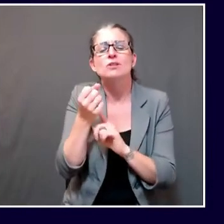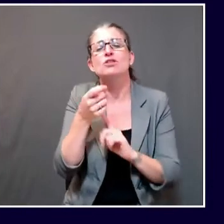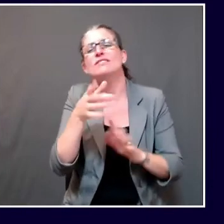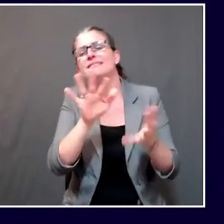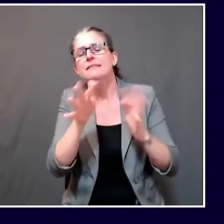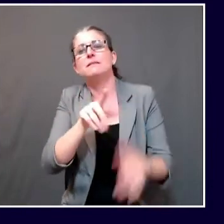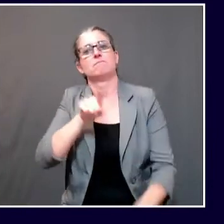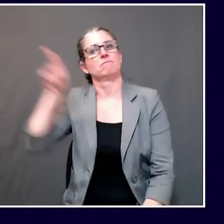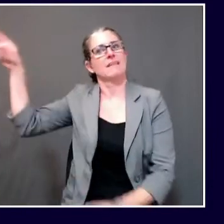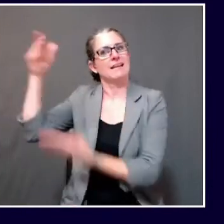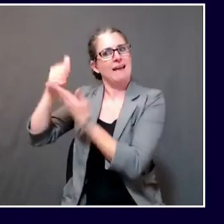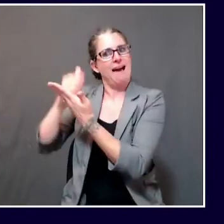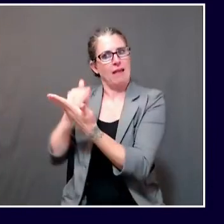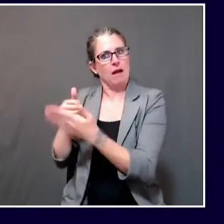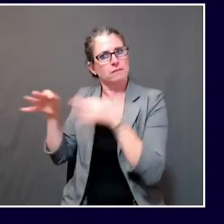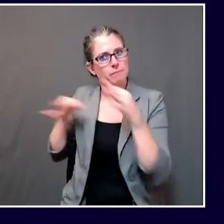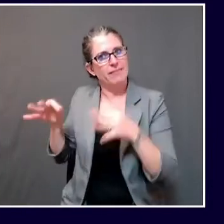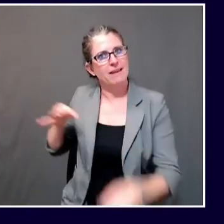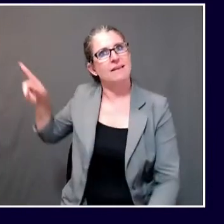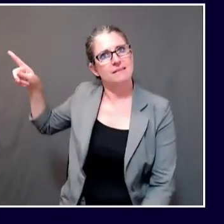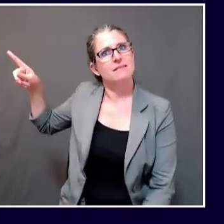risk for transmitting COVID-19.